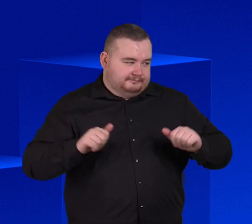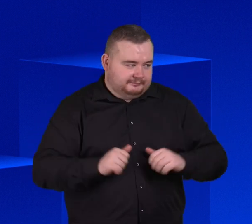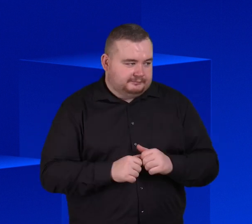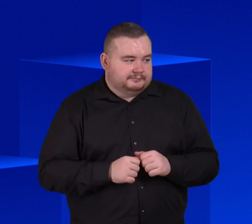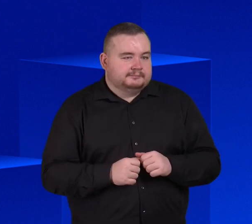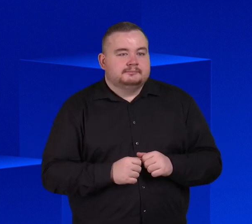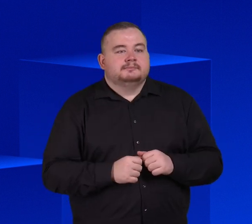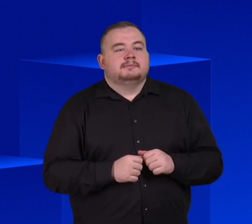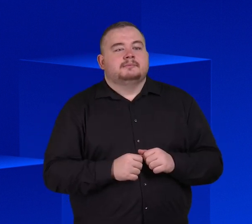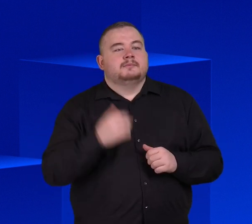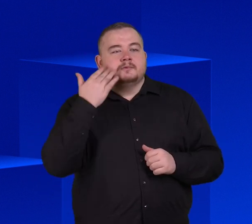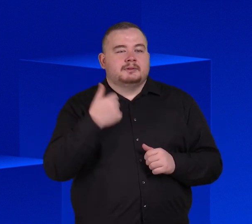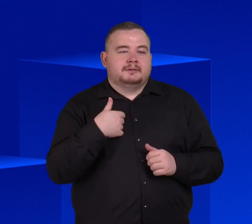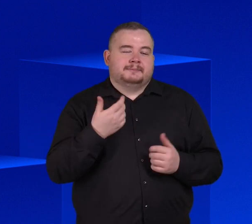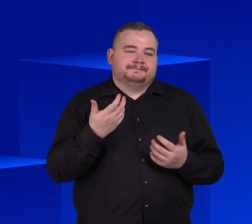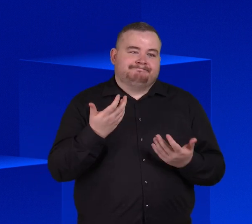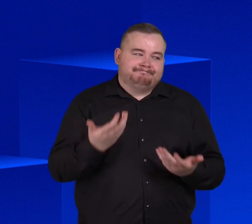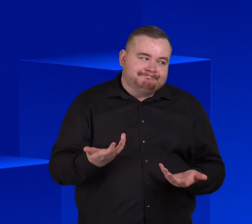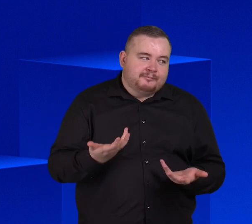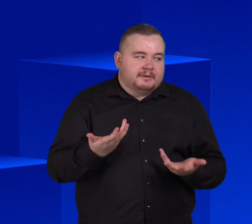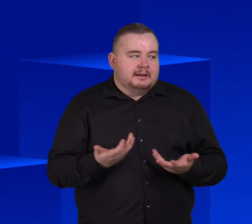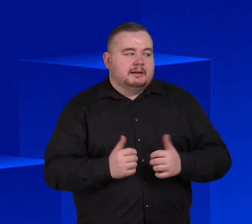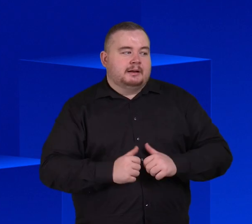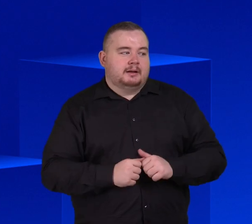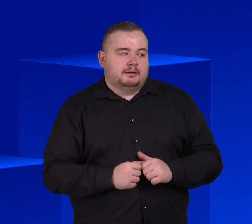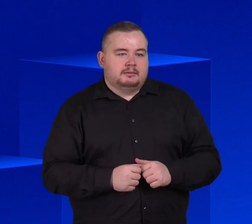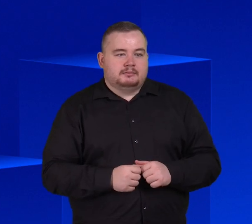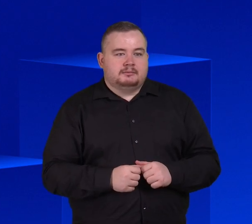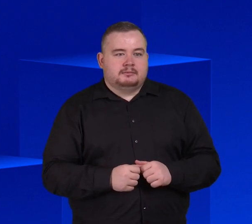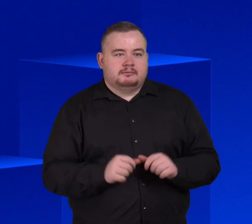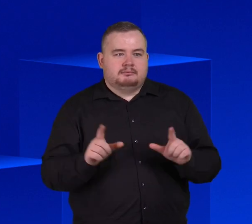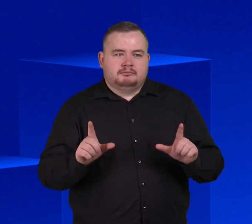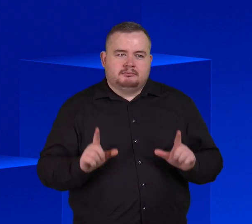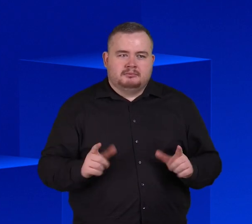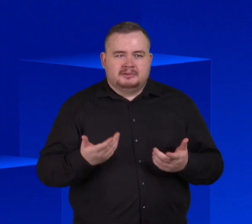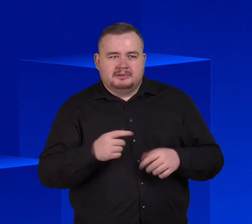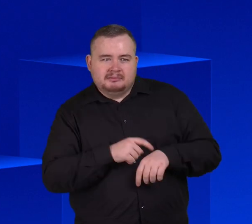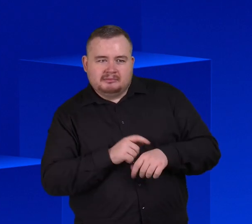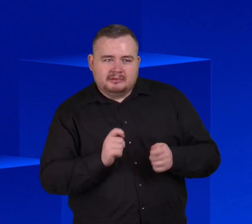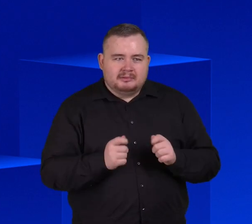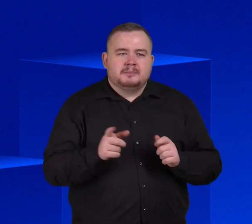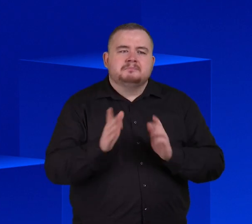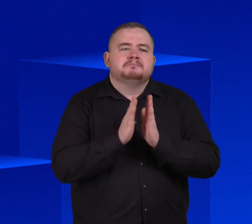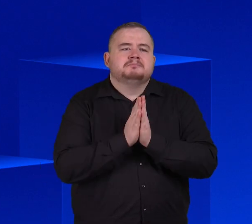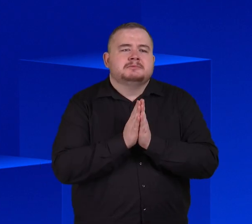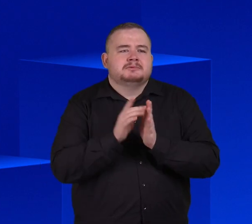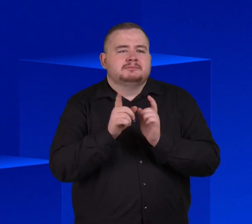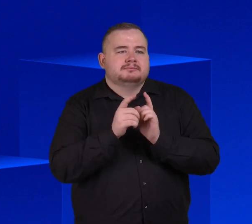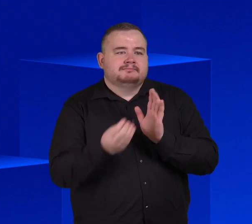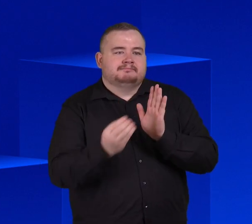that's the instruction. So please use this QR code just to install the Menti. And now I will address the first